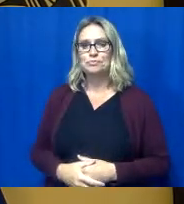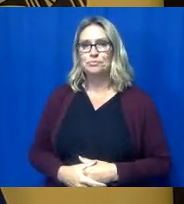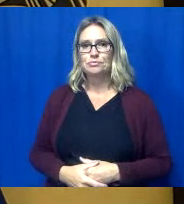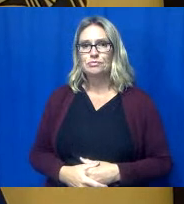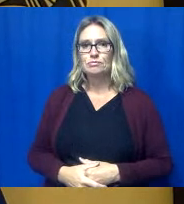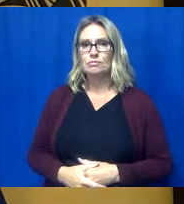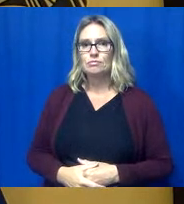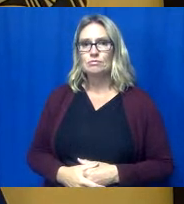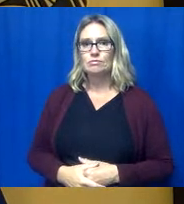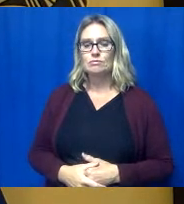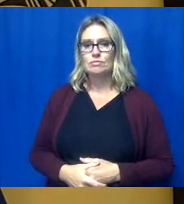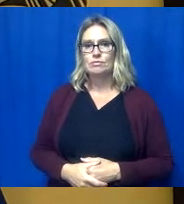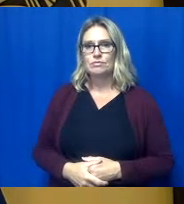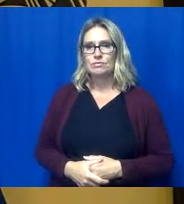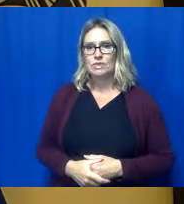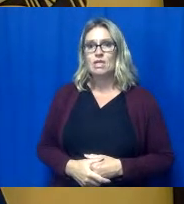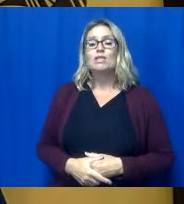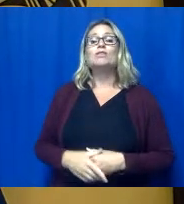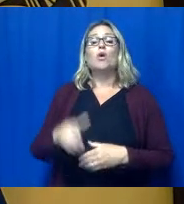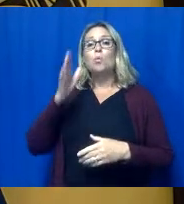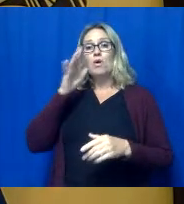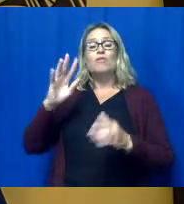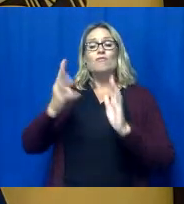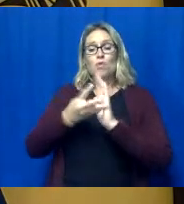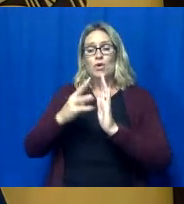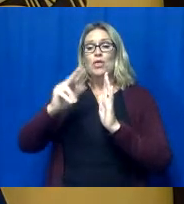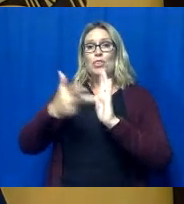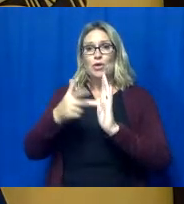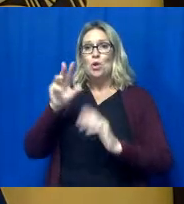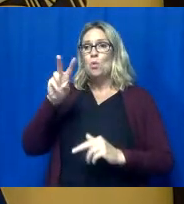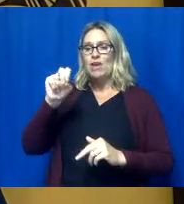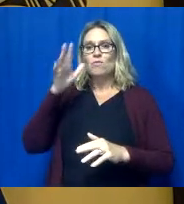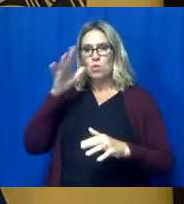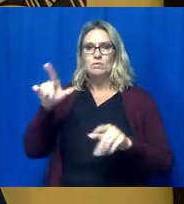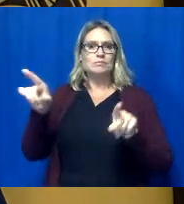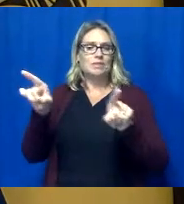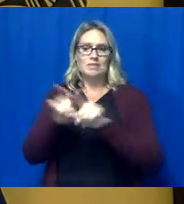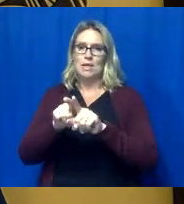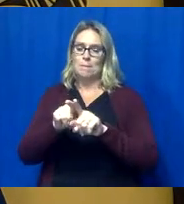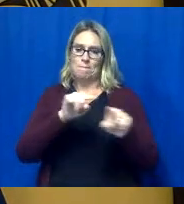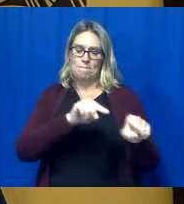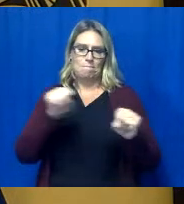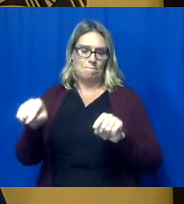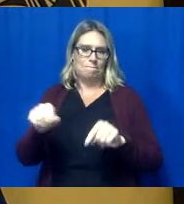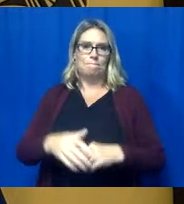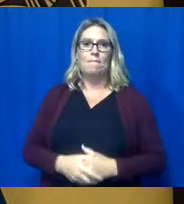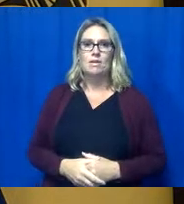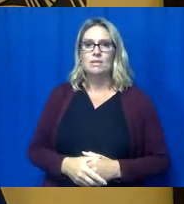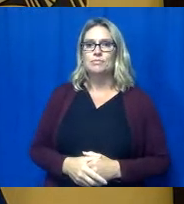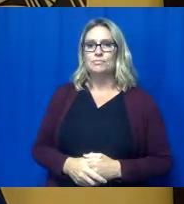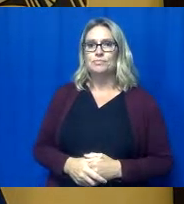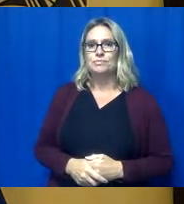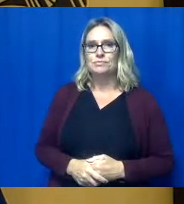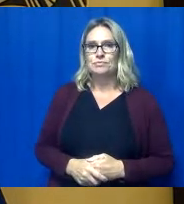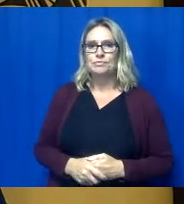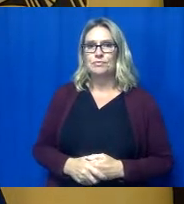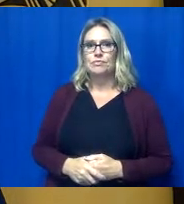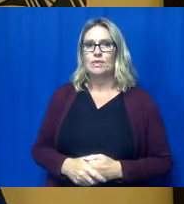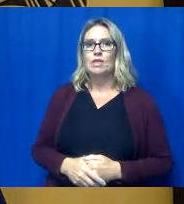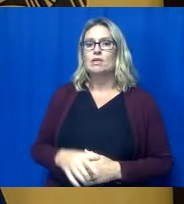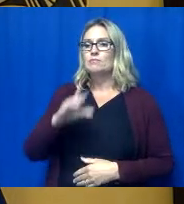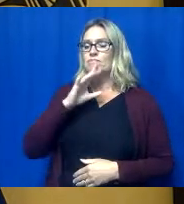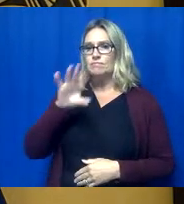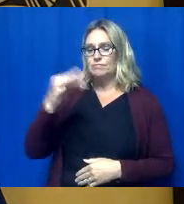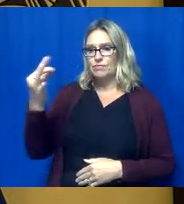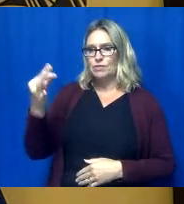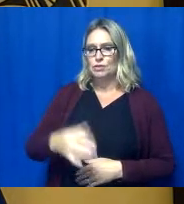Fourth wave, just as we did in the first 3 waves of this pandemic. Depuis une semaine, nous signalons. For the past